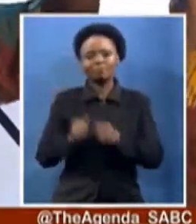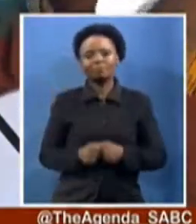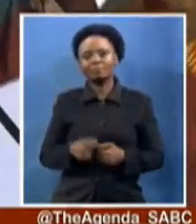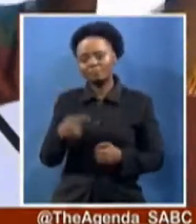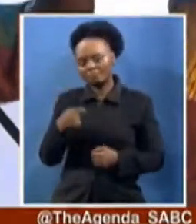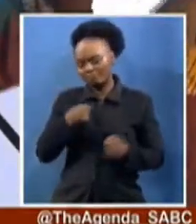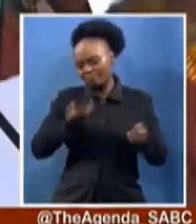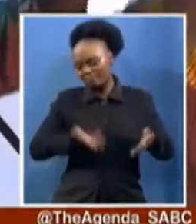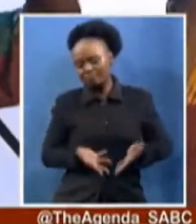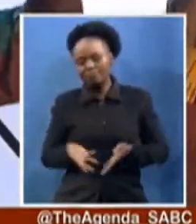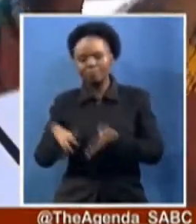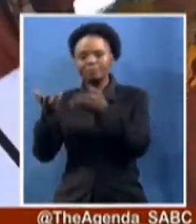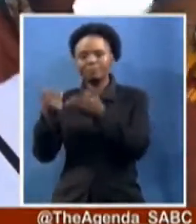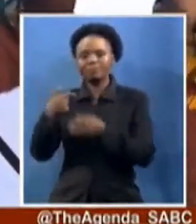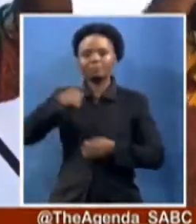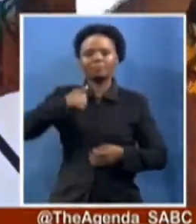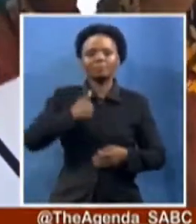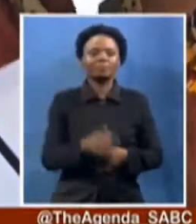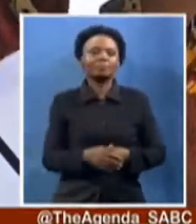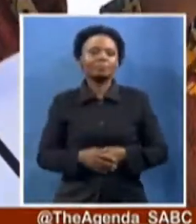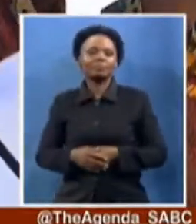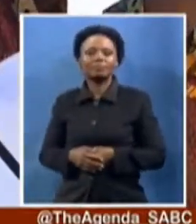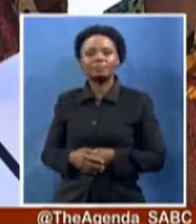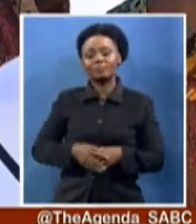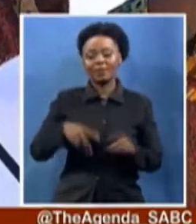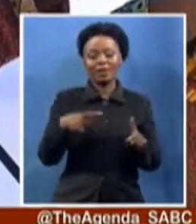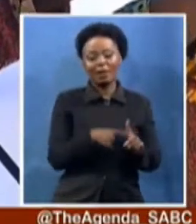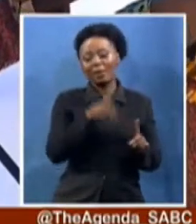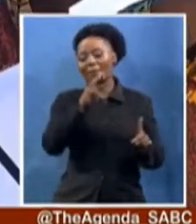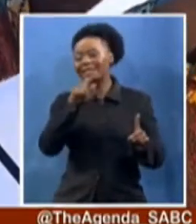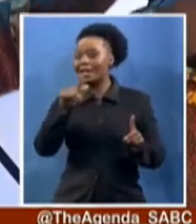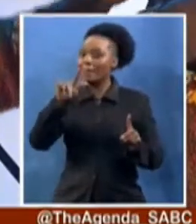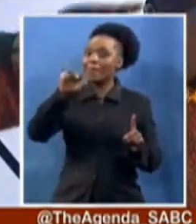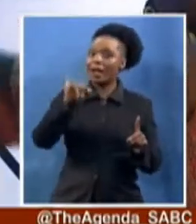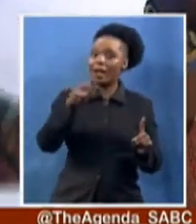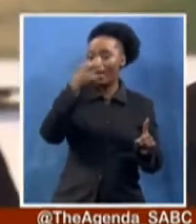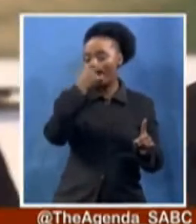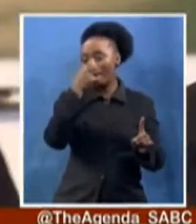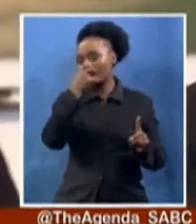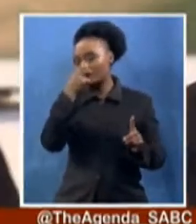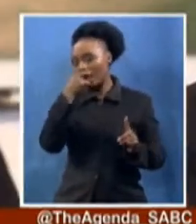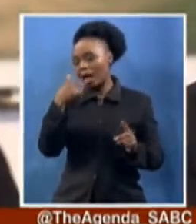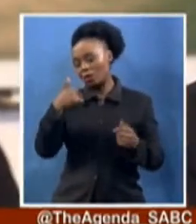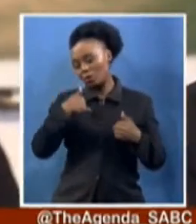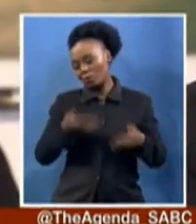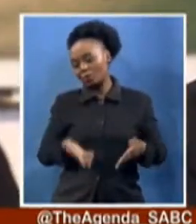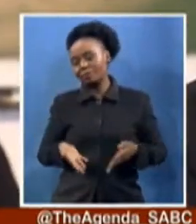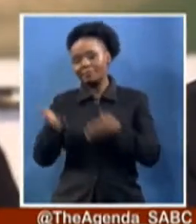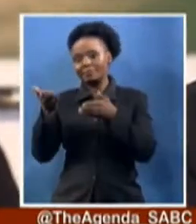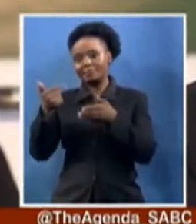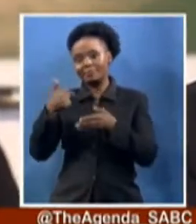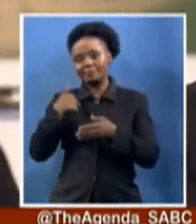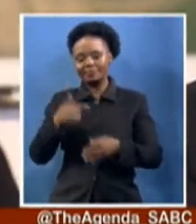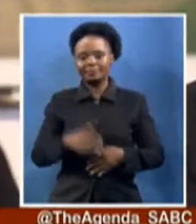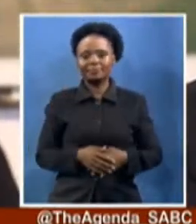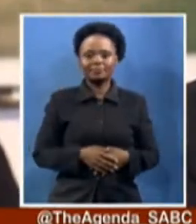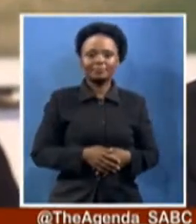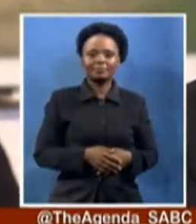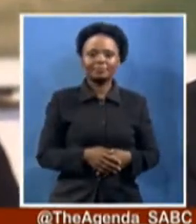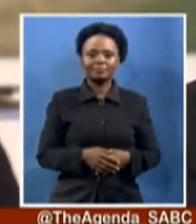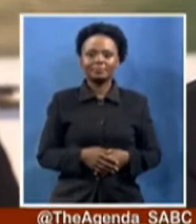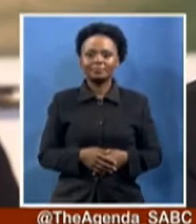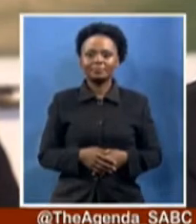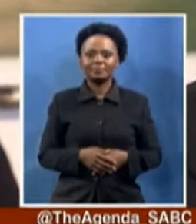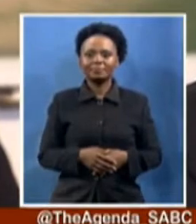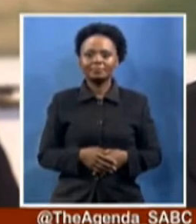Matamela, Ramaphosa tumamina. It was a journey of Hallelujah. It